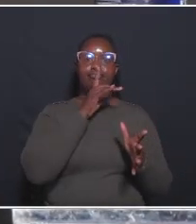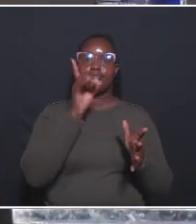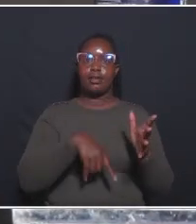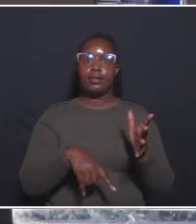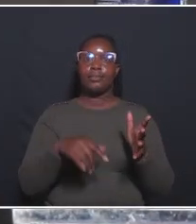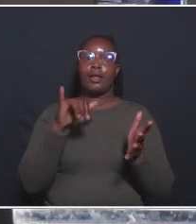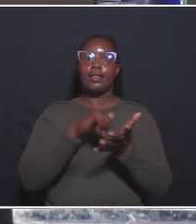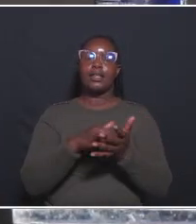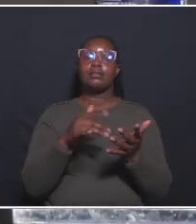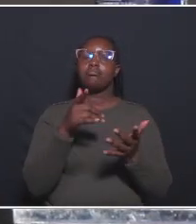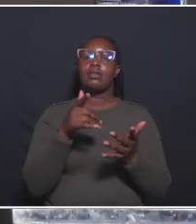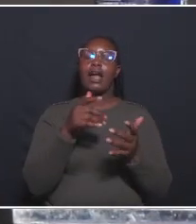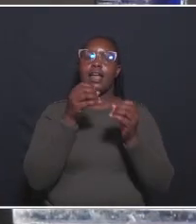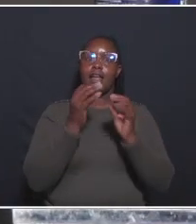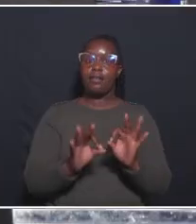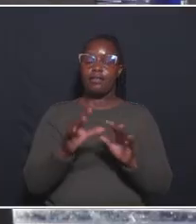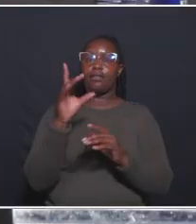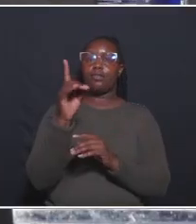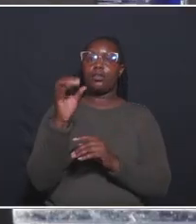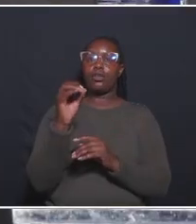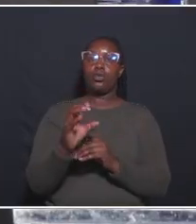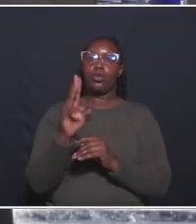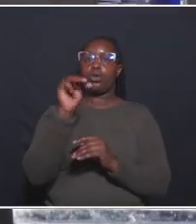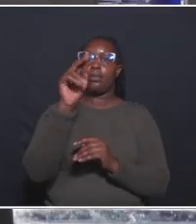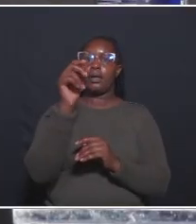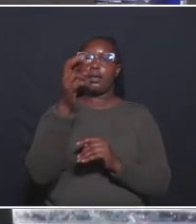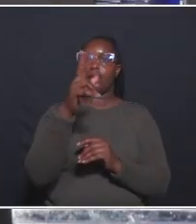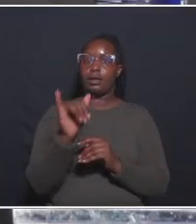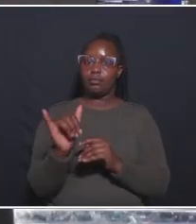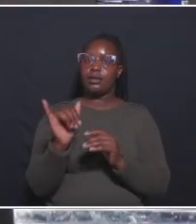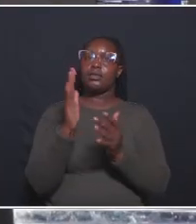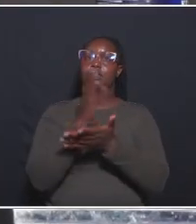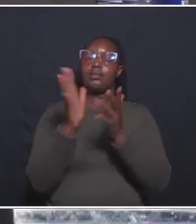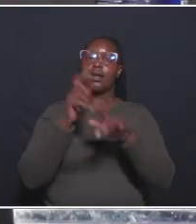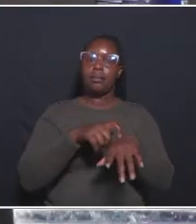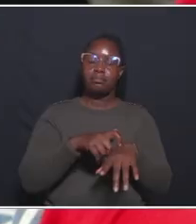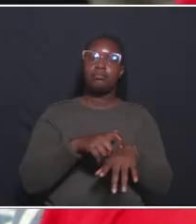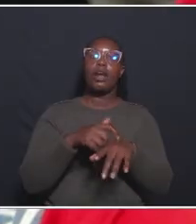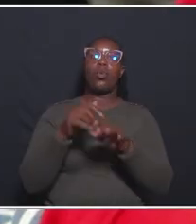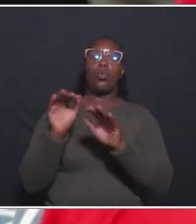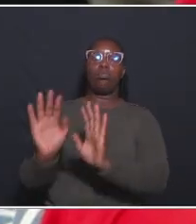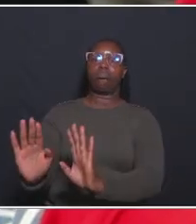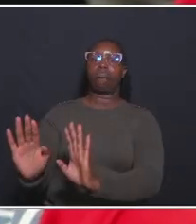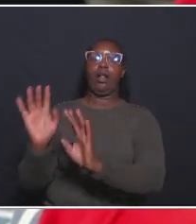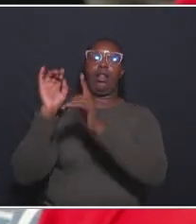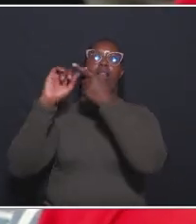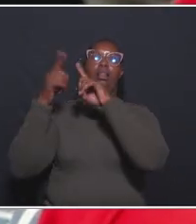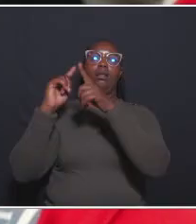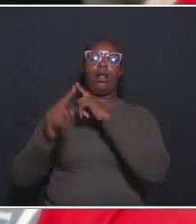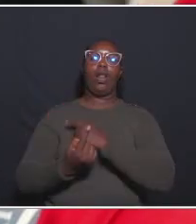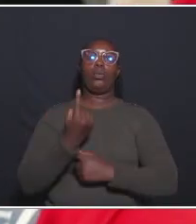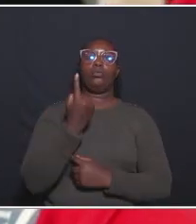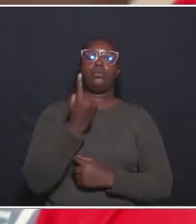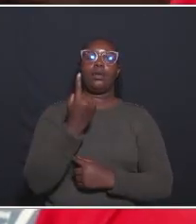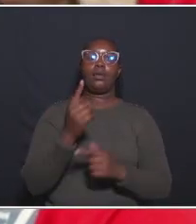very rudimentary. I just did it myself with stick figures and stuff. And it was really, really super helpful. And then I've never used a storyboard